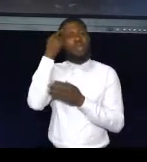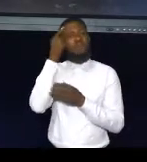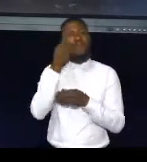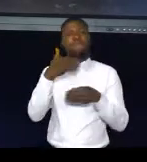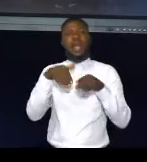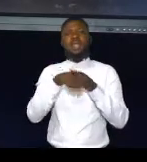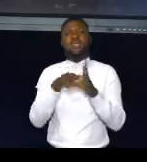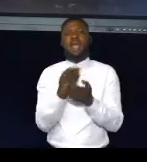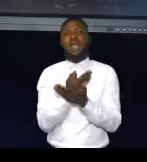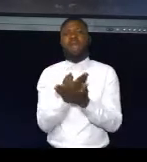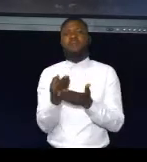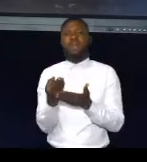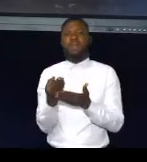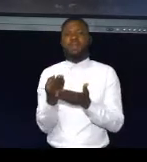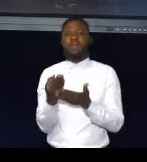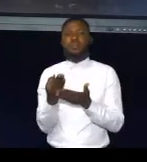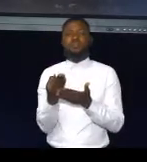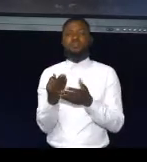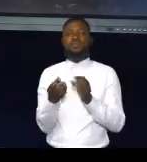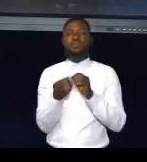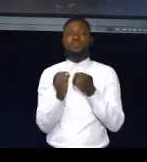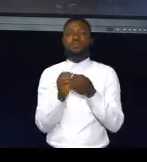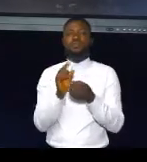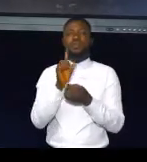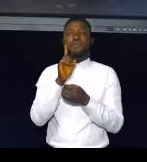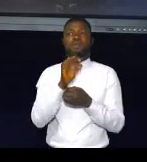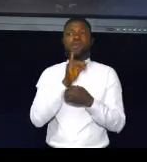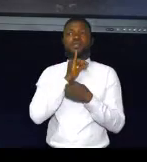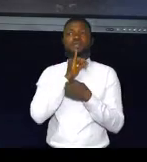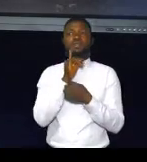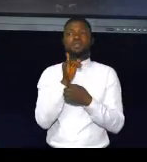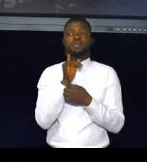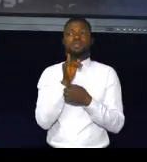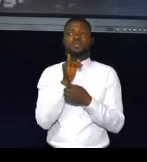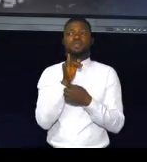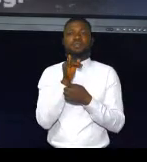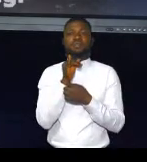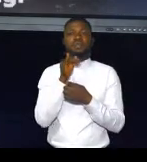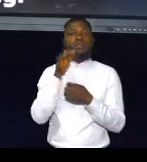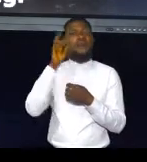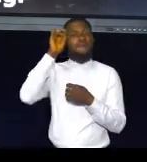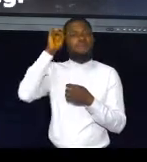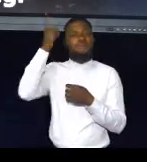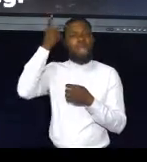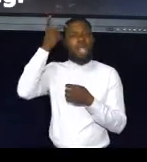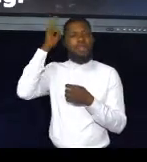the reasons for marital failure? Number 1 is